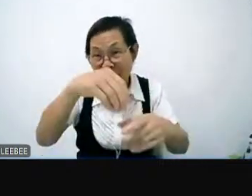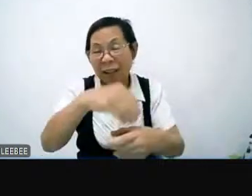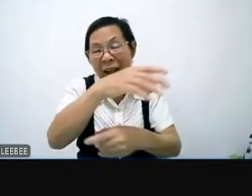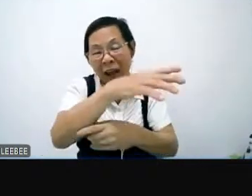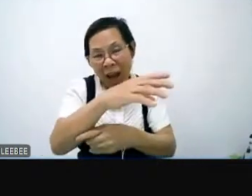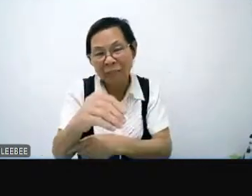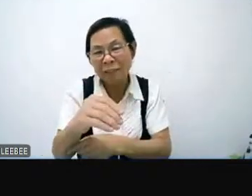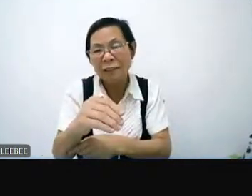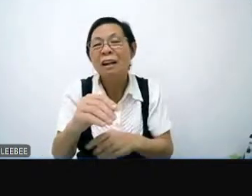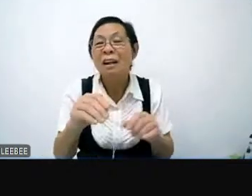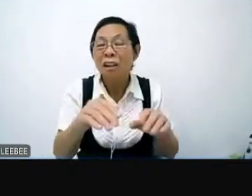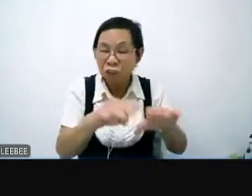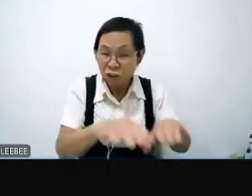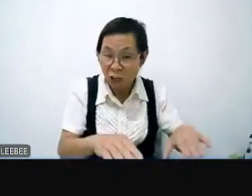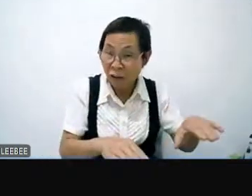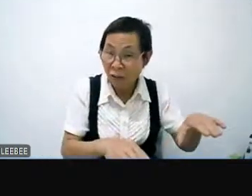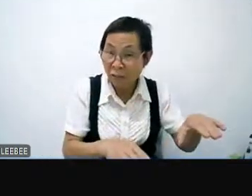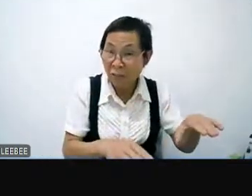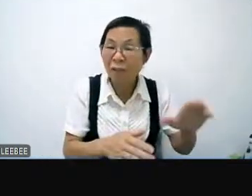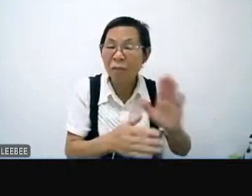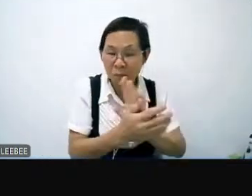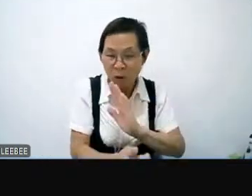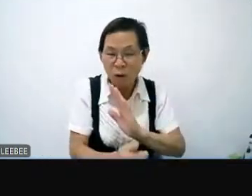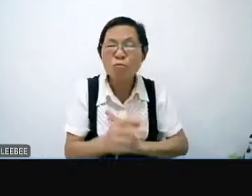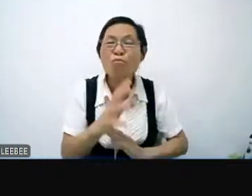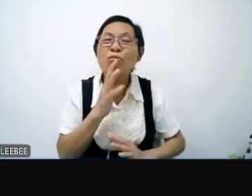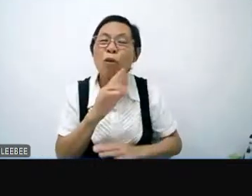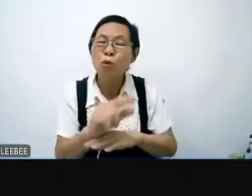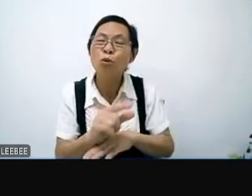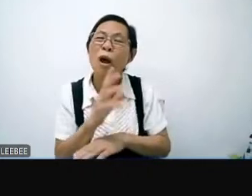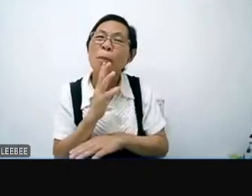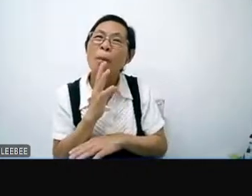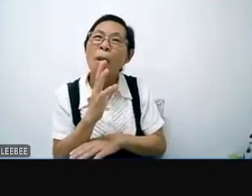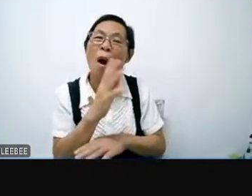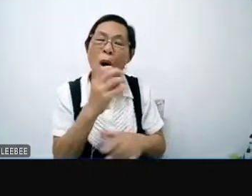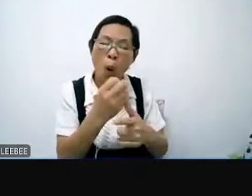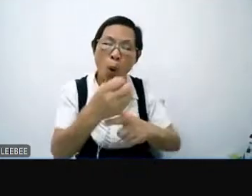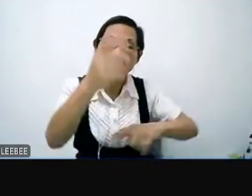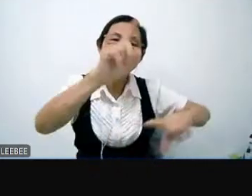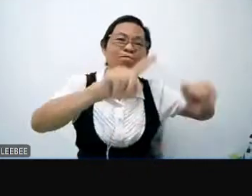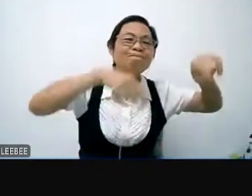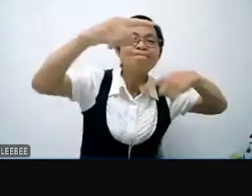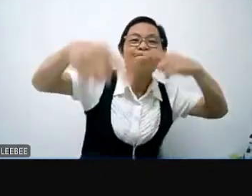their capabilities to use the verbal speech or using signing. If